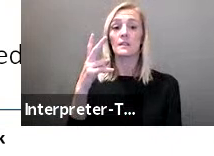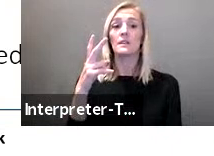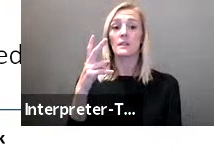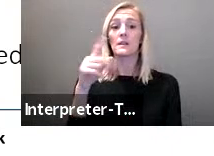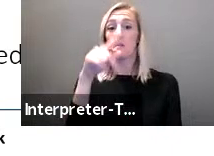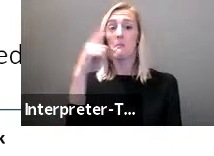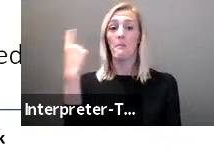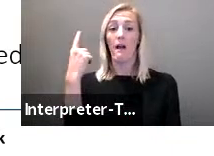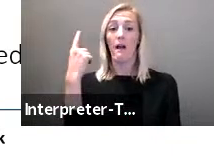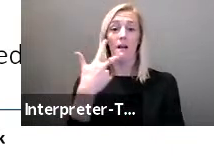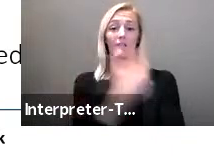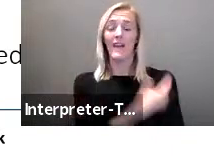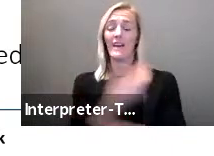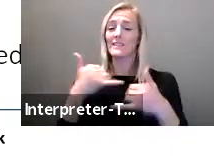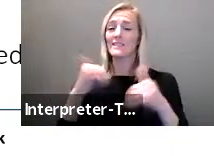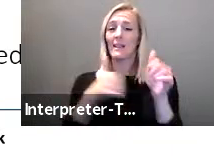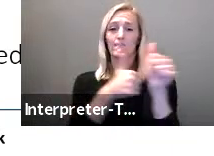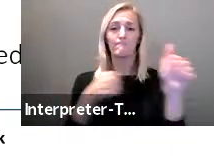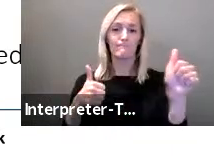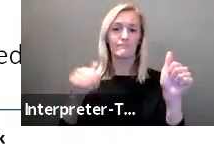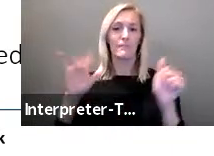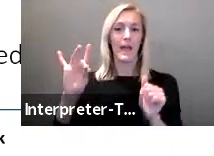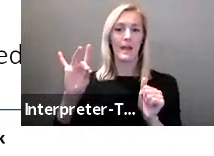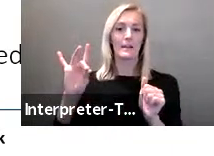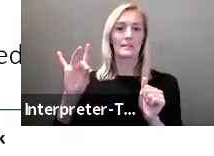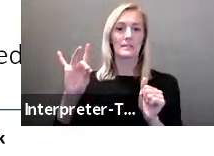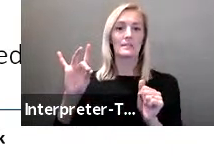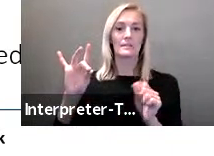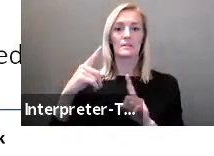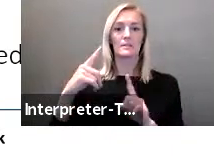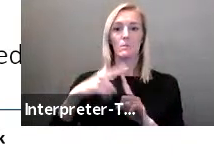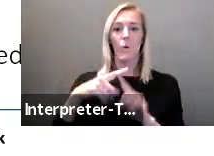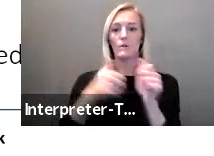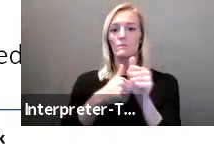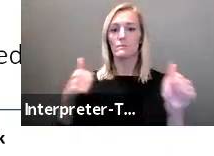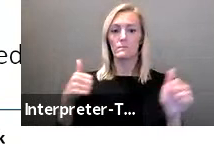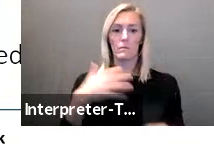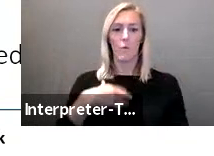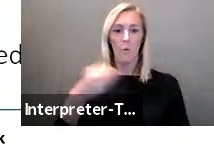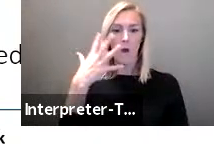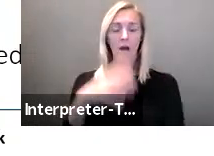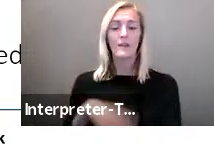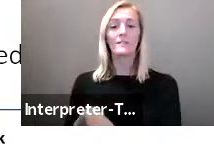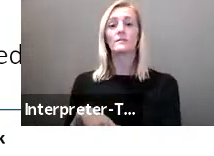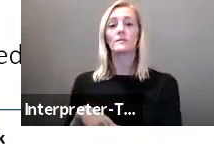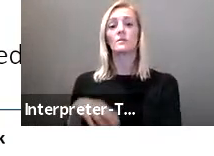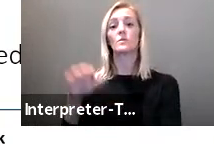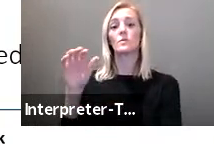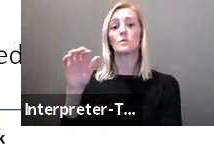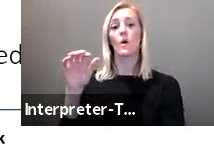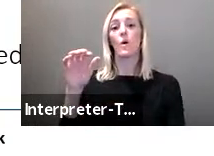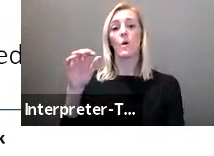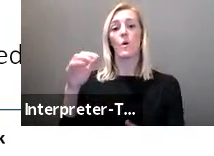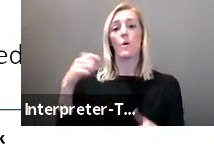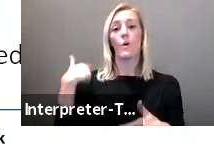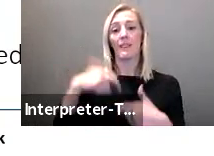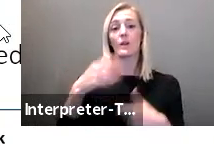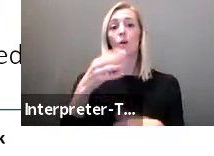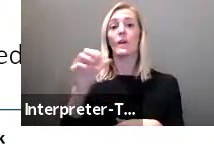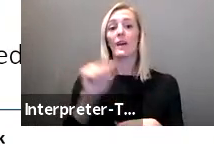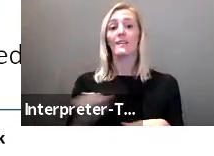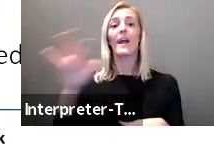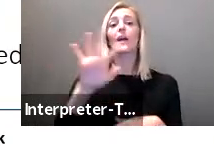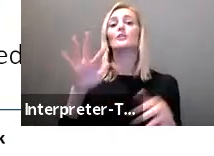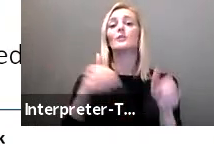lag about 8 points behind white vaccination, and Asian and Latino vaccination rates are ahead of white and